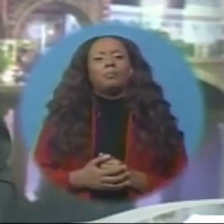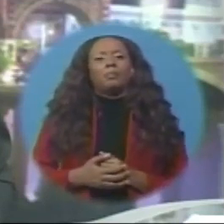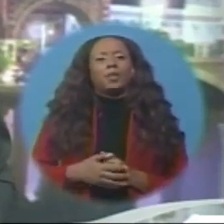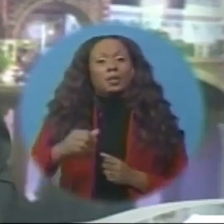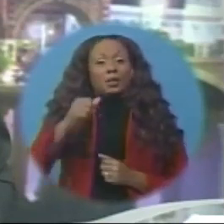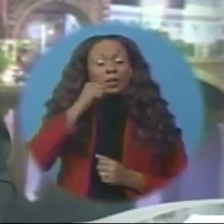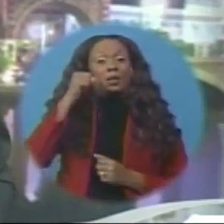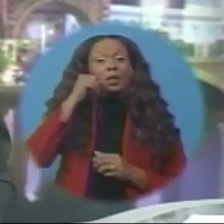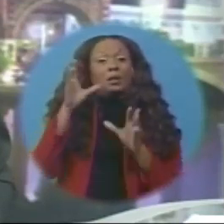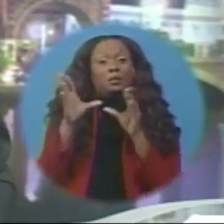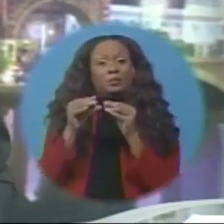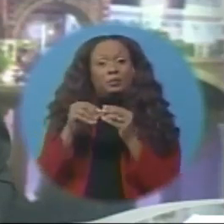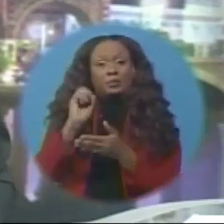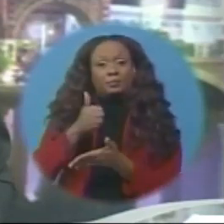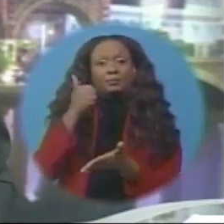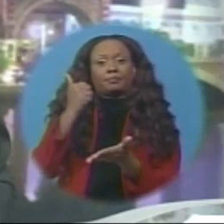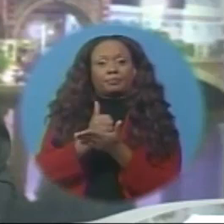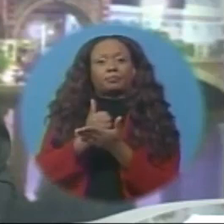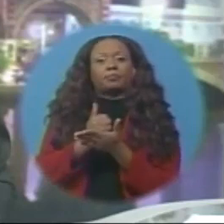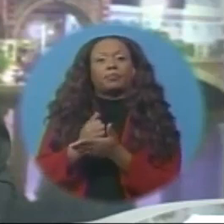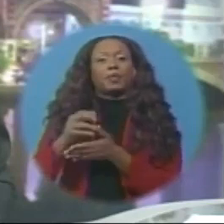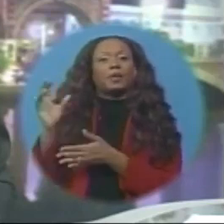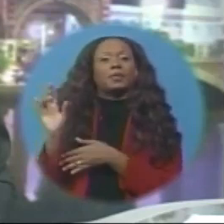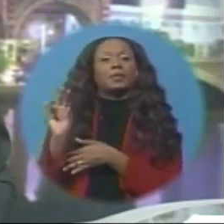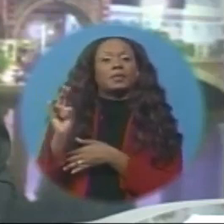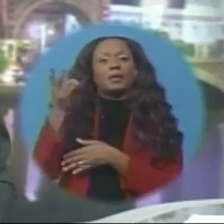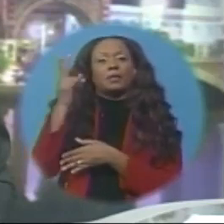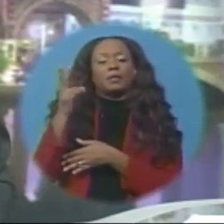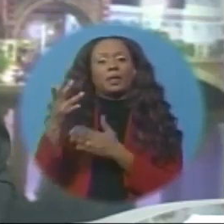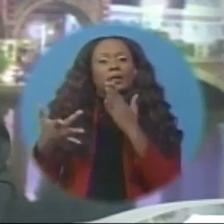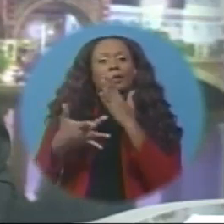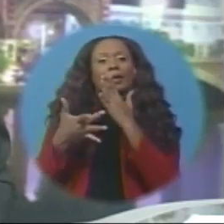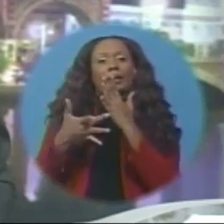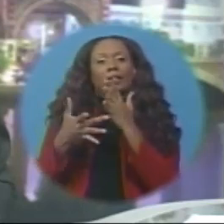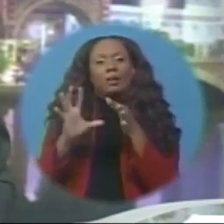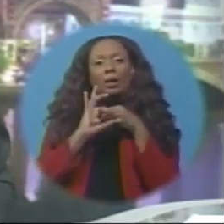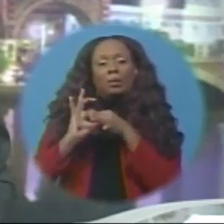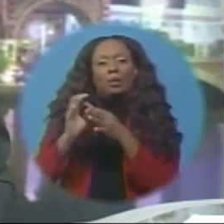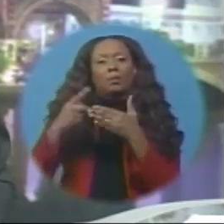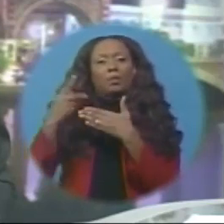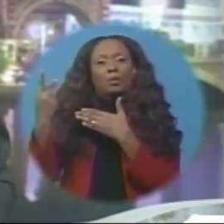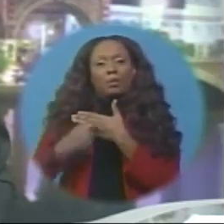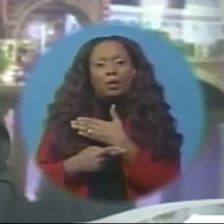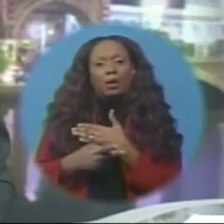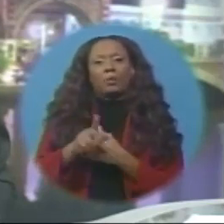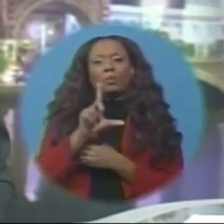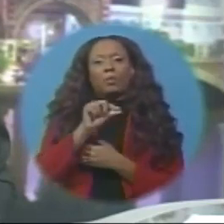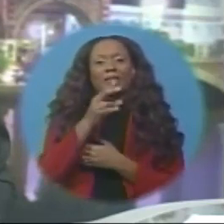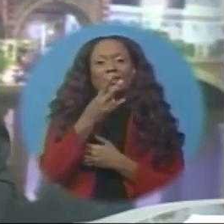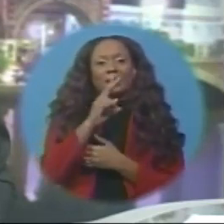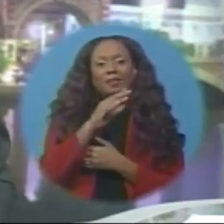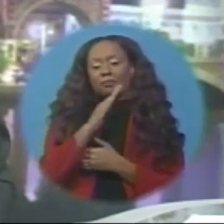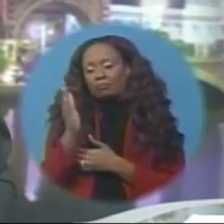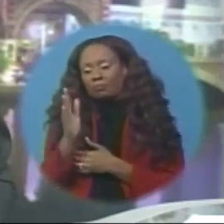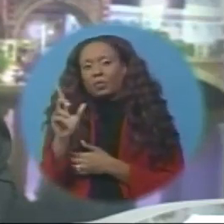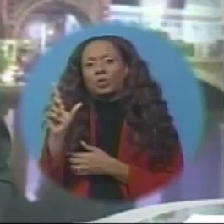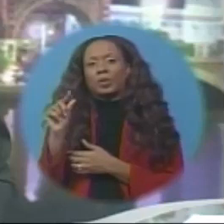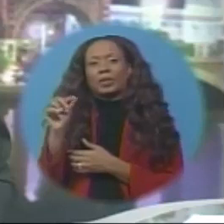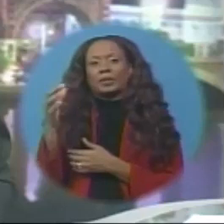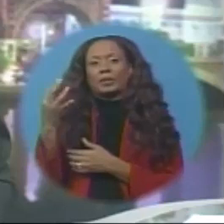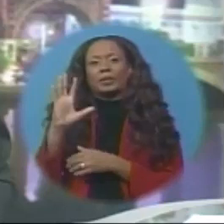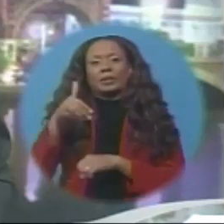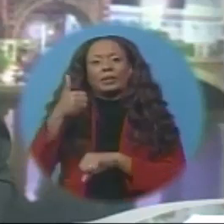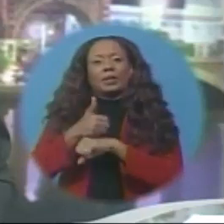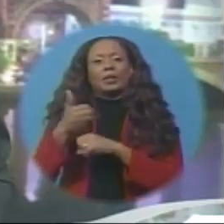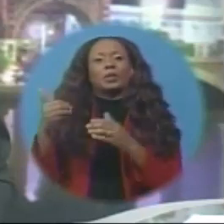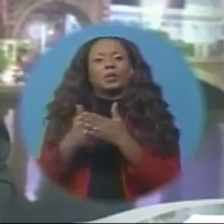Wednesday's summit approved the 7th Mexico CARICOM Technical Cooperation Program 2017 to 2019, which